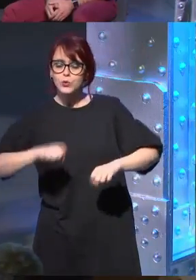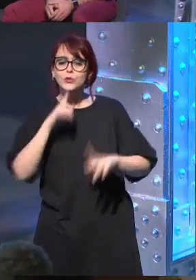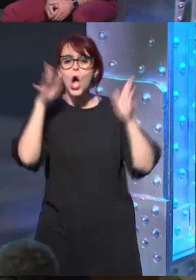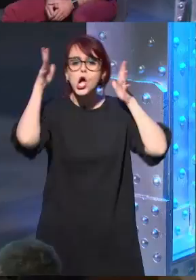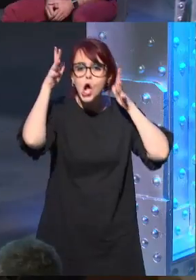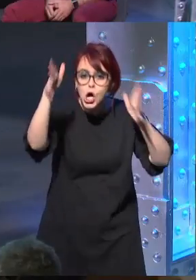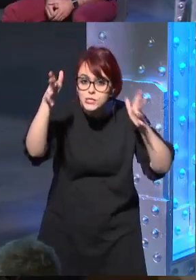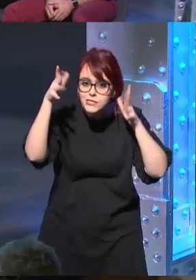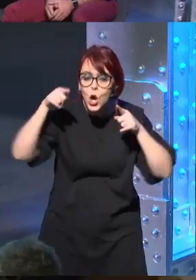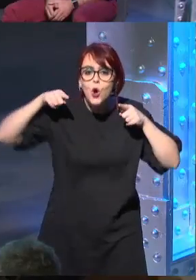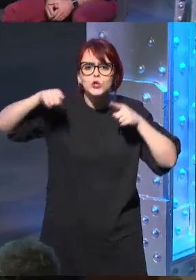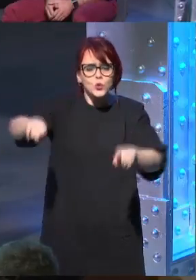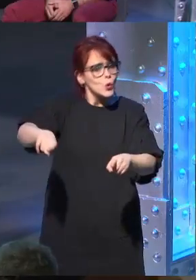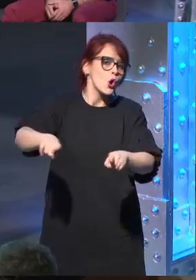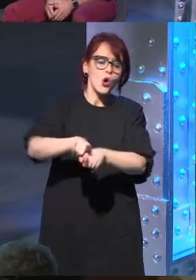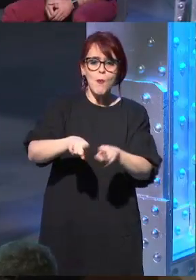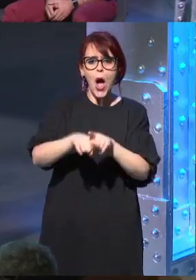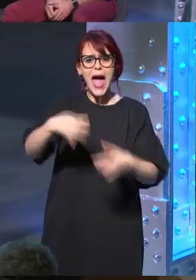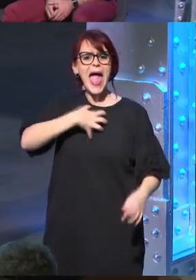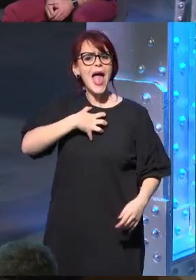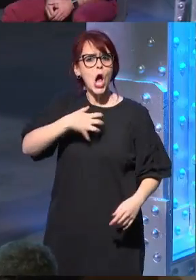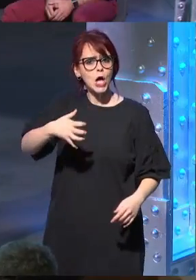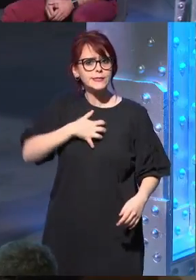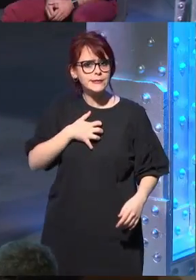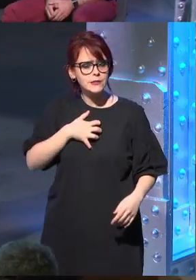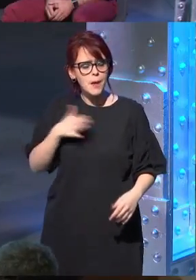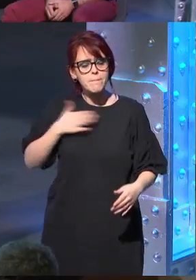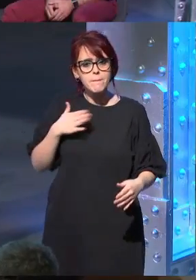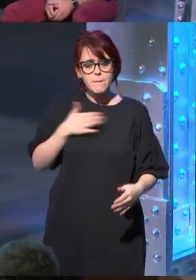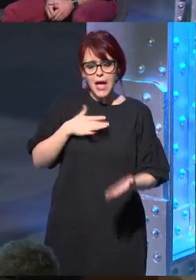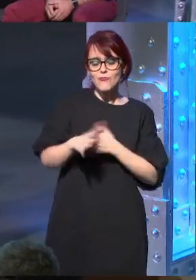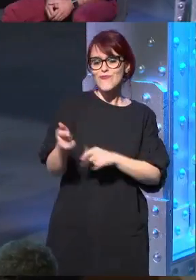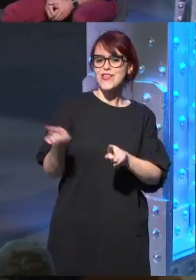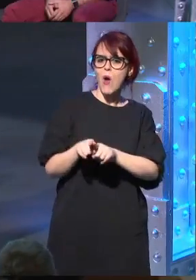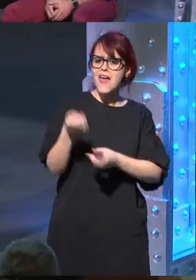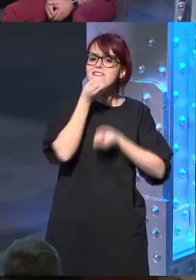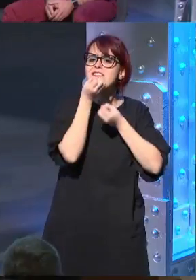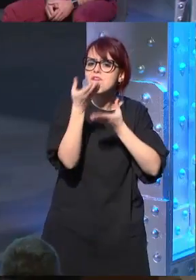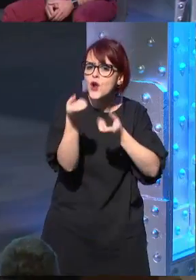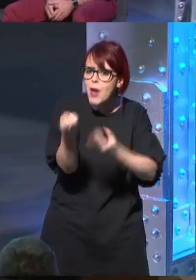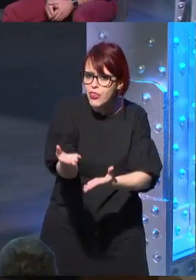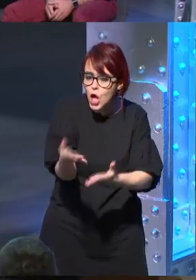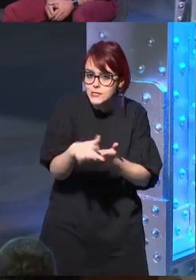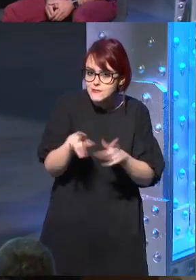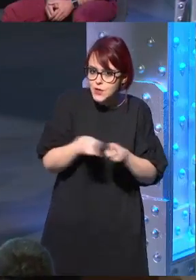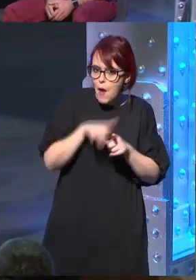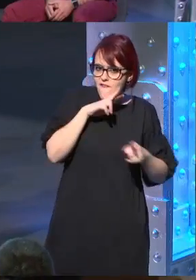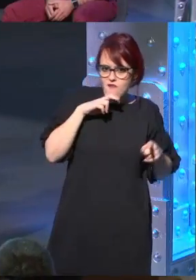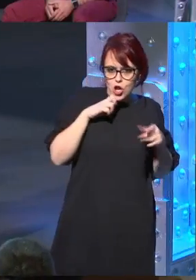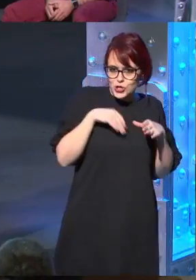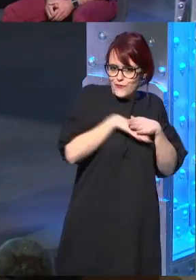adult. One of the advice that I like giving to children is to be selfish about